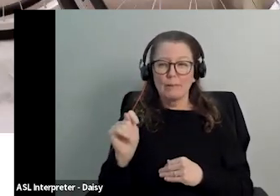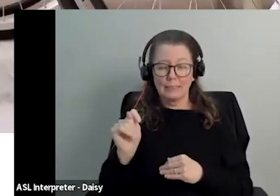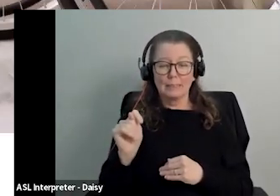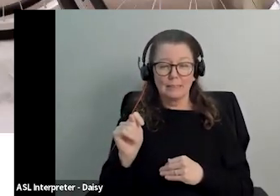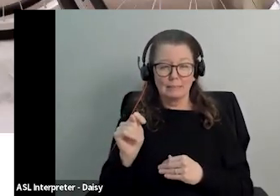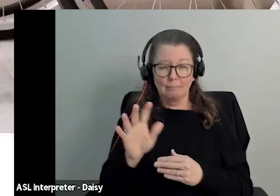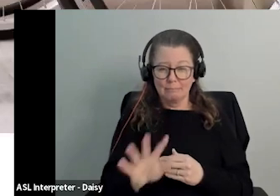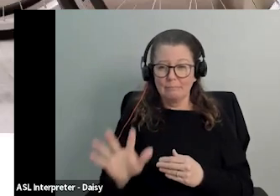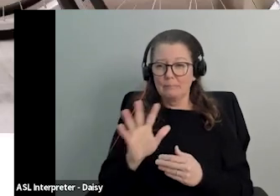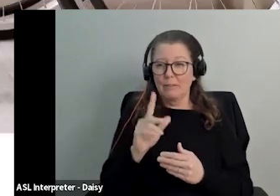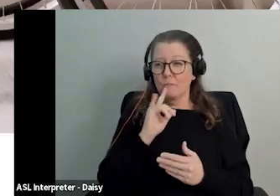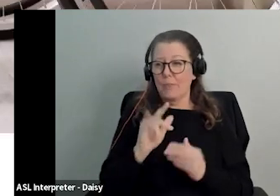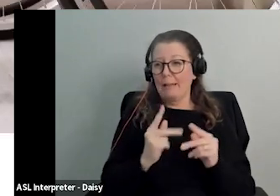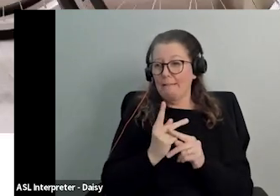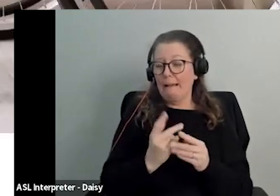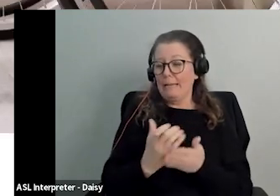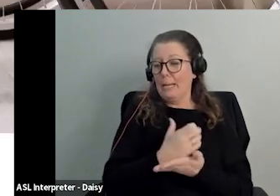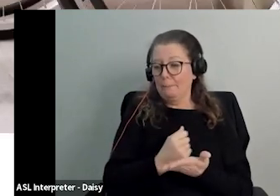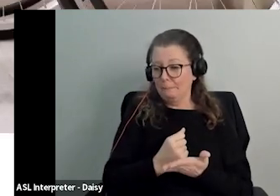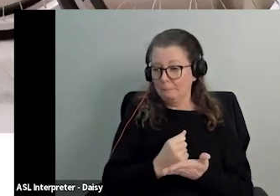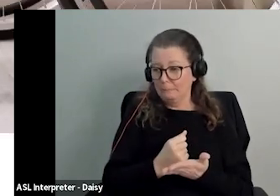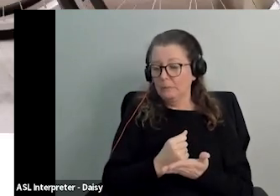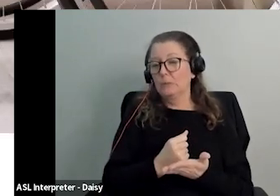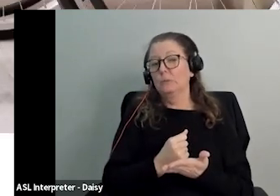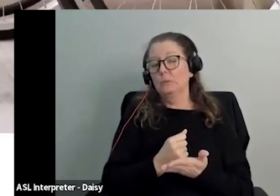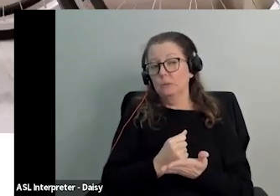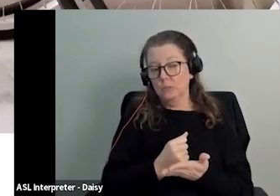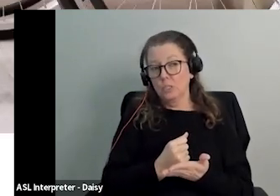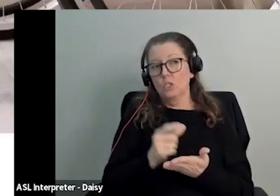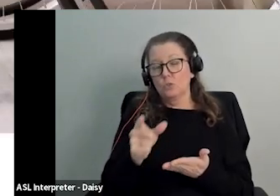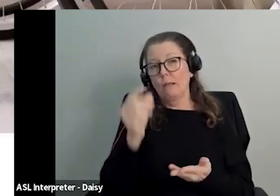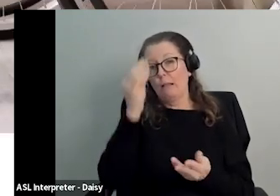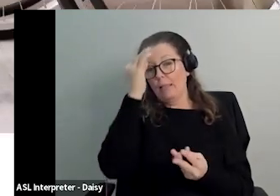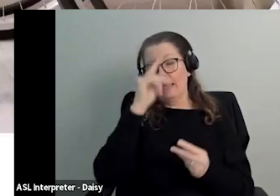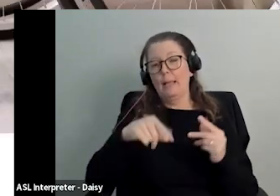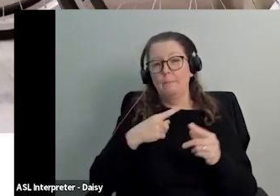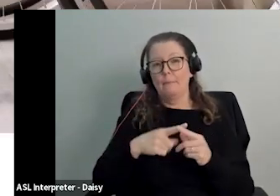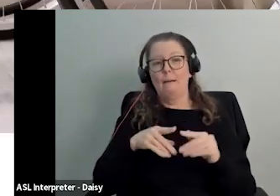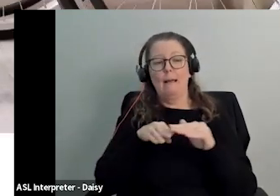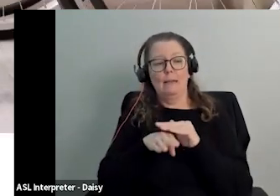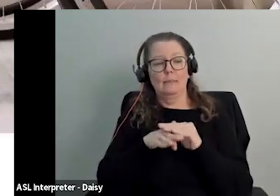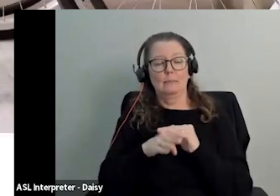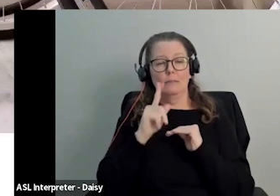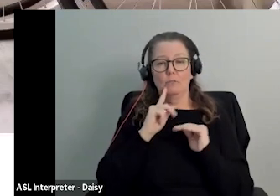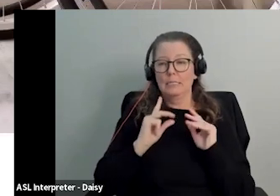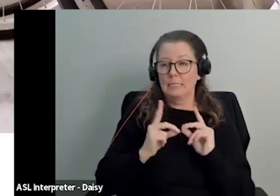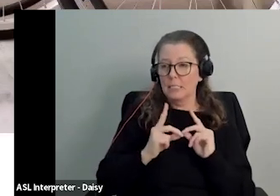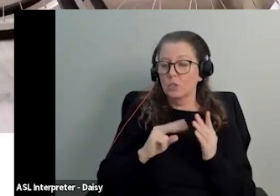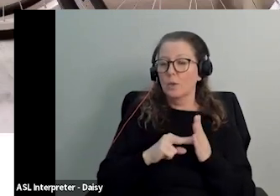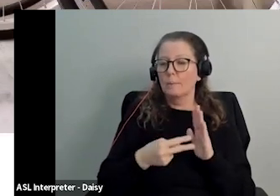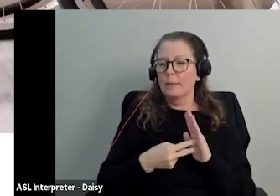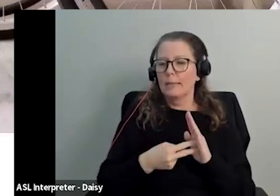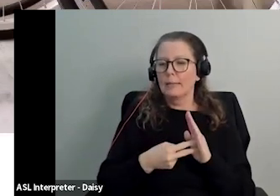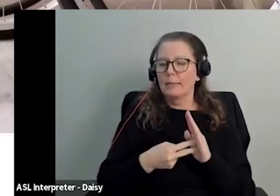income. And so when you talk about the business value of having digital accessibility, creating things